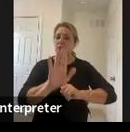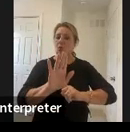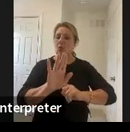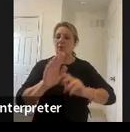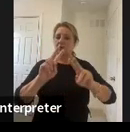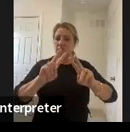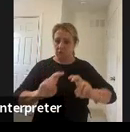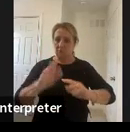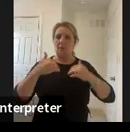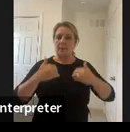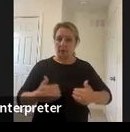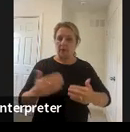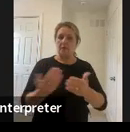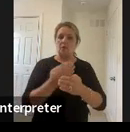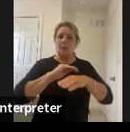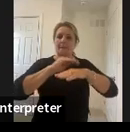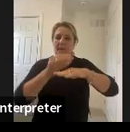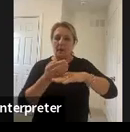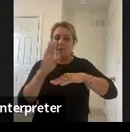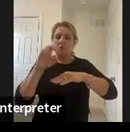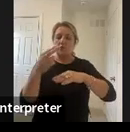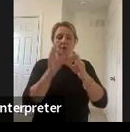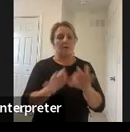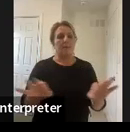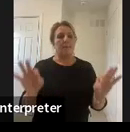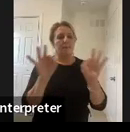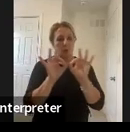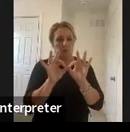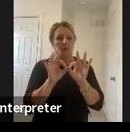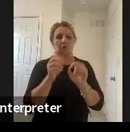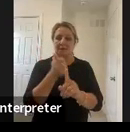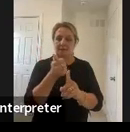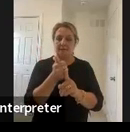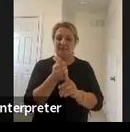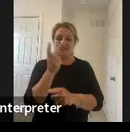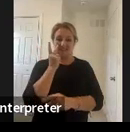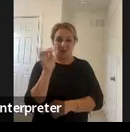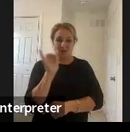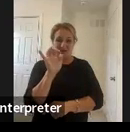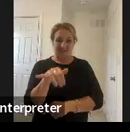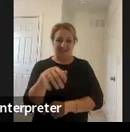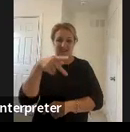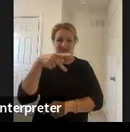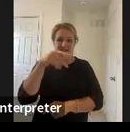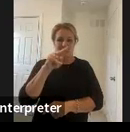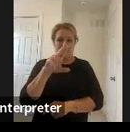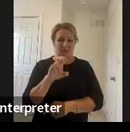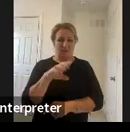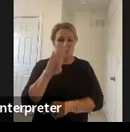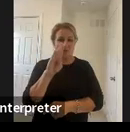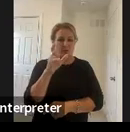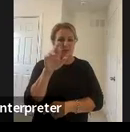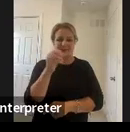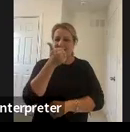or rashes is very important. As you see here, the rash can look like pimples or blisters on any part